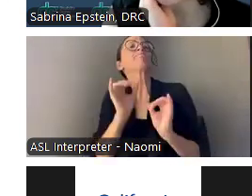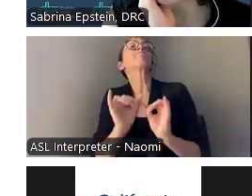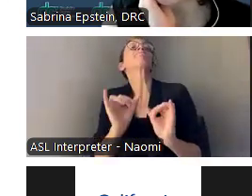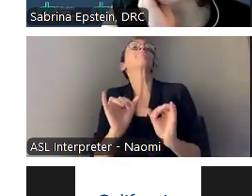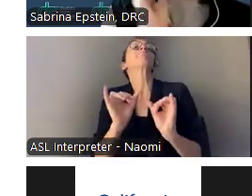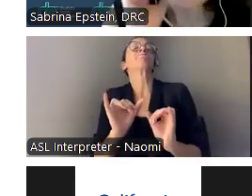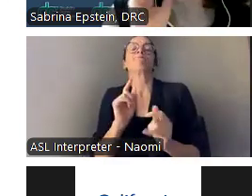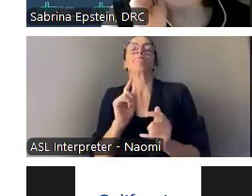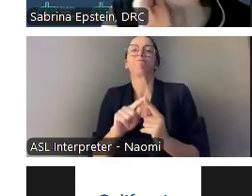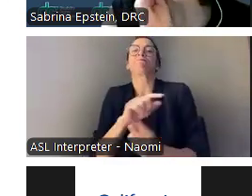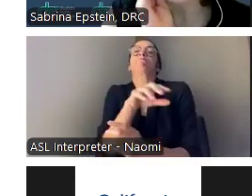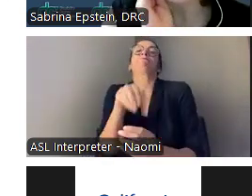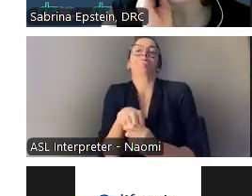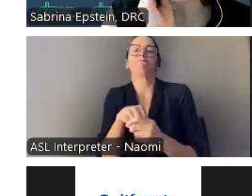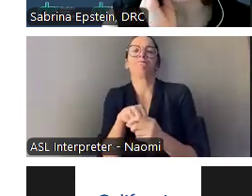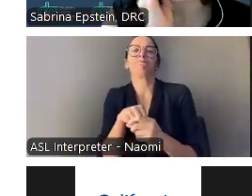process for